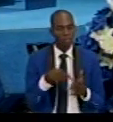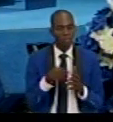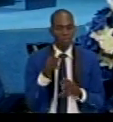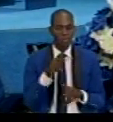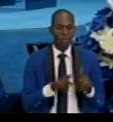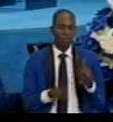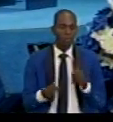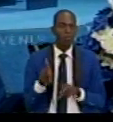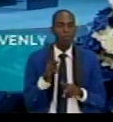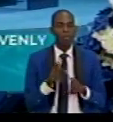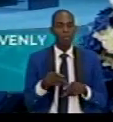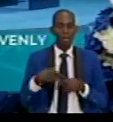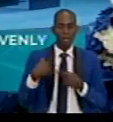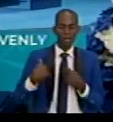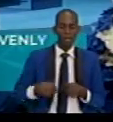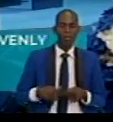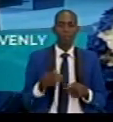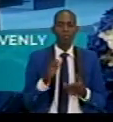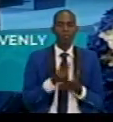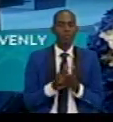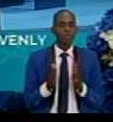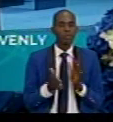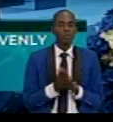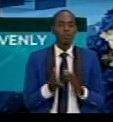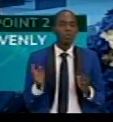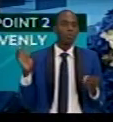heart is waxed gross.